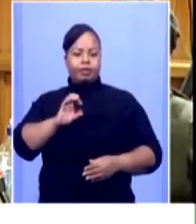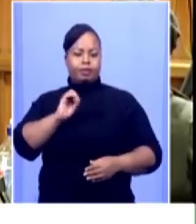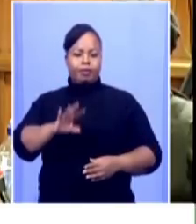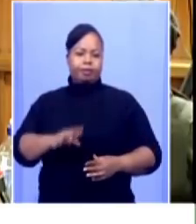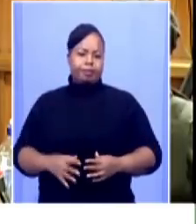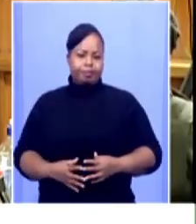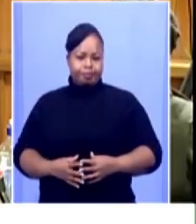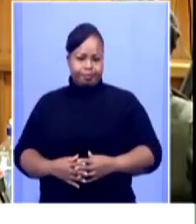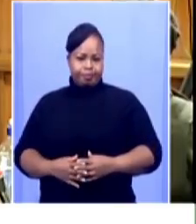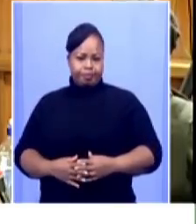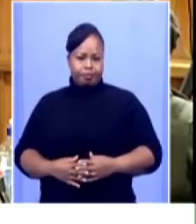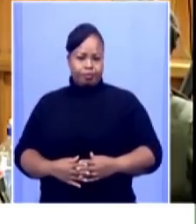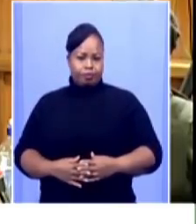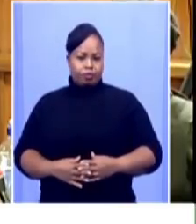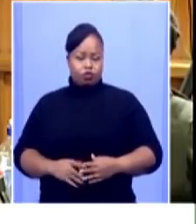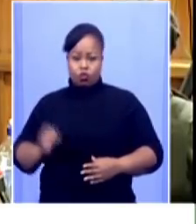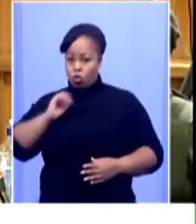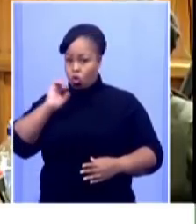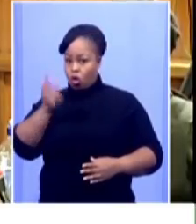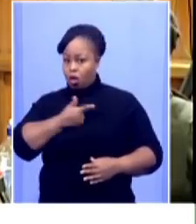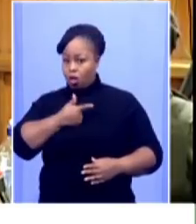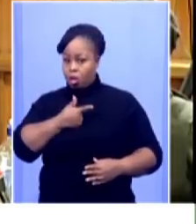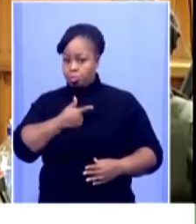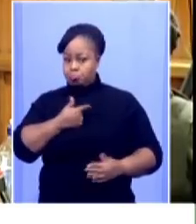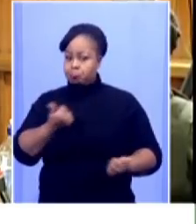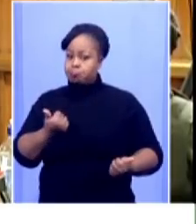I think all of us hope.